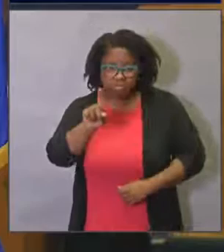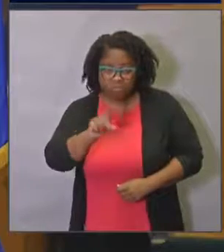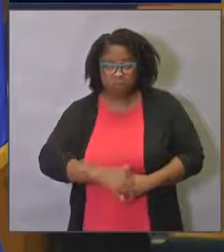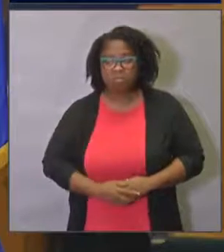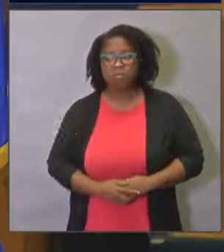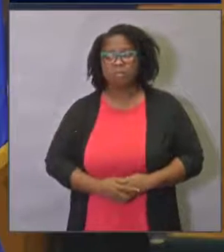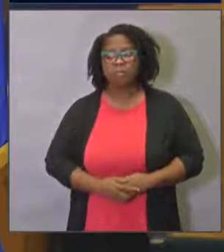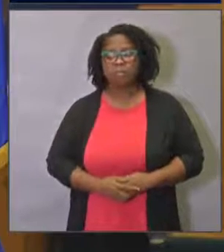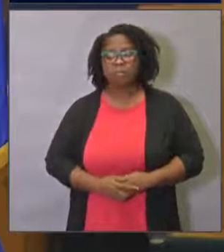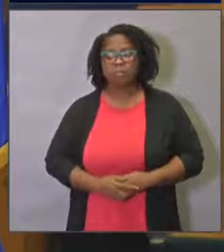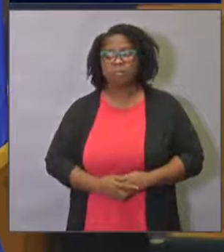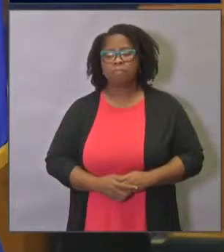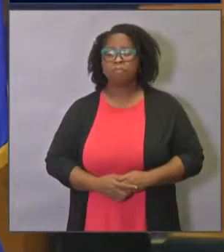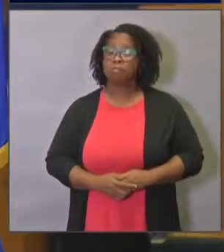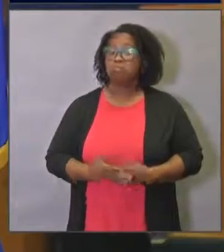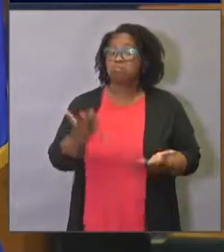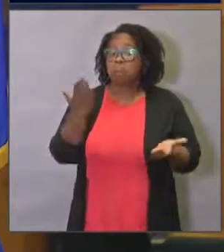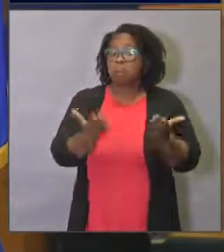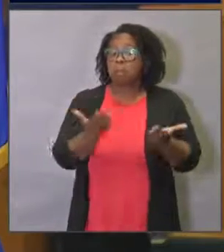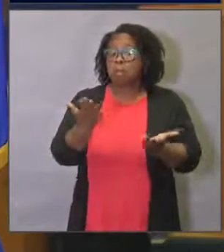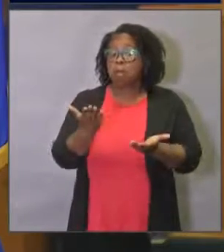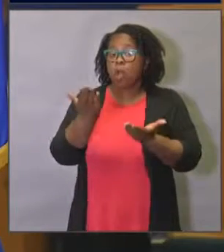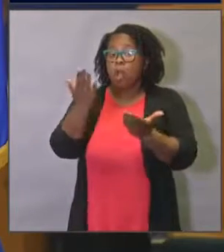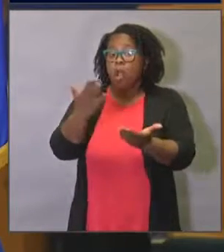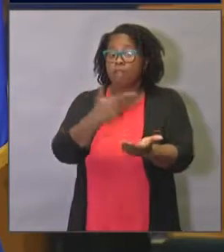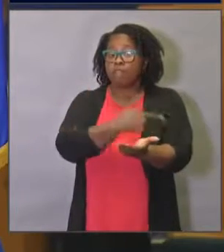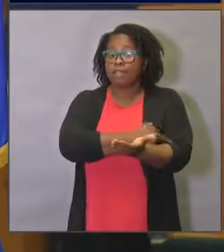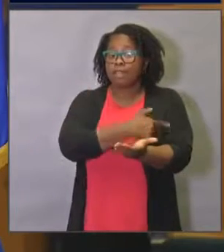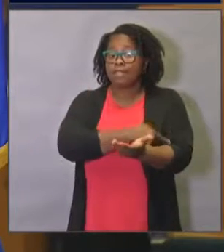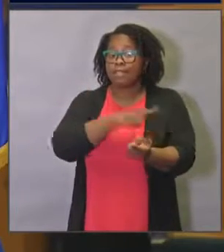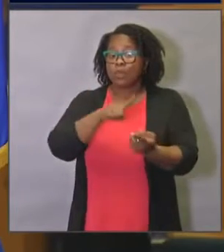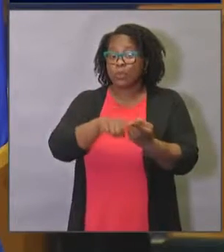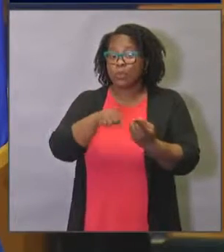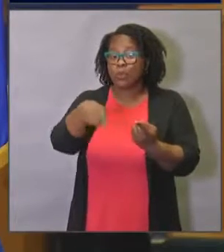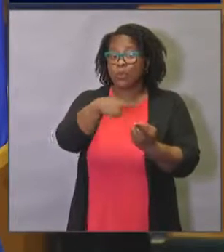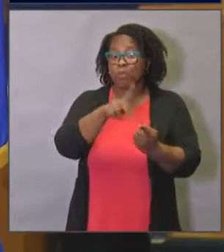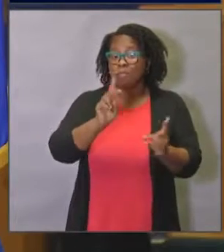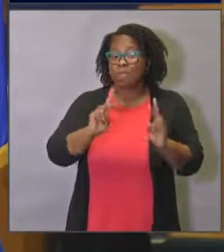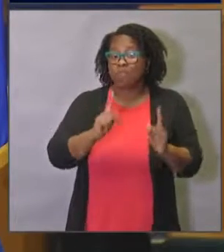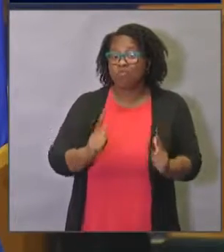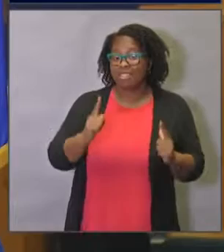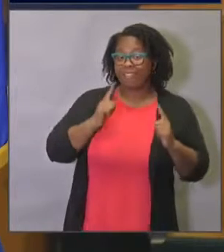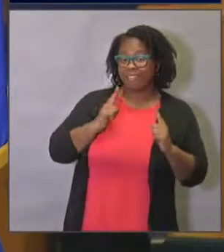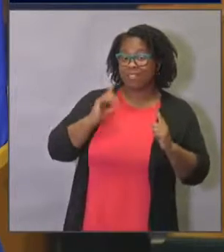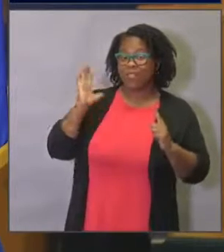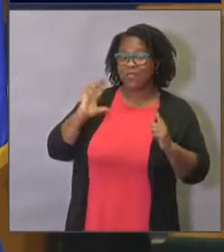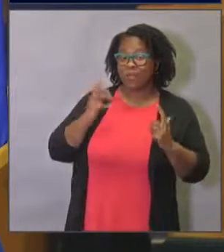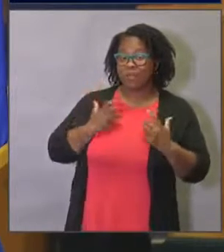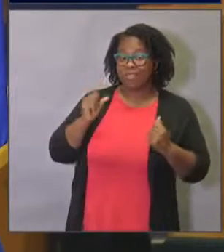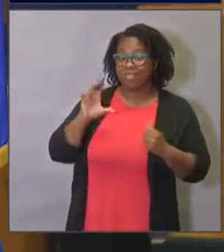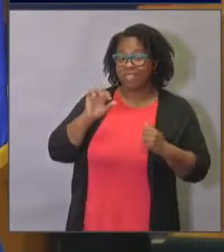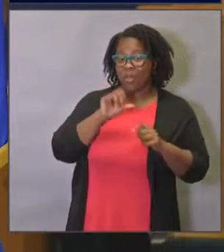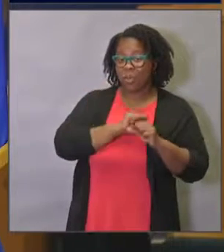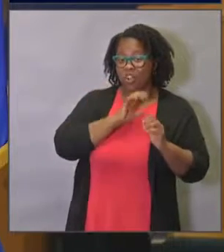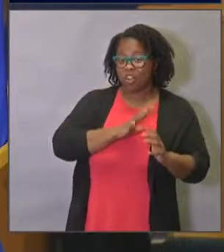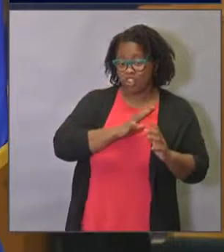being given to perhaps offering the vaccine to former healthcare workers to bring them back into the field. Thank